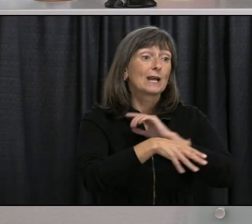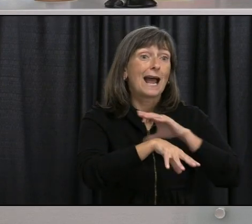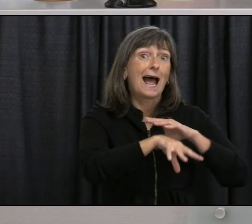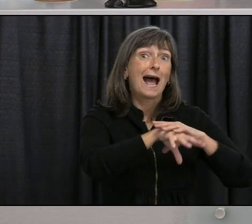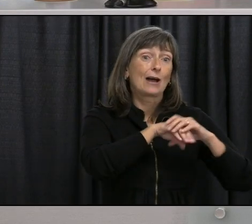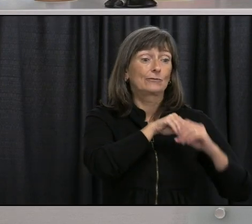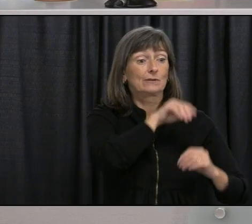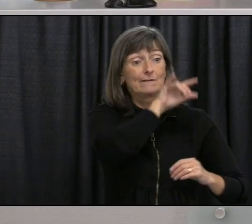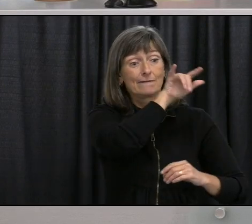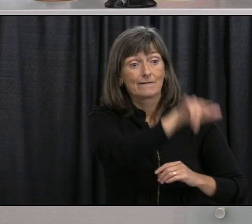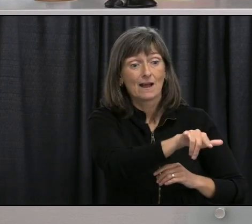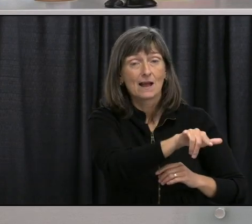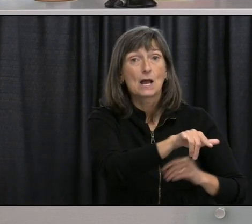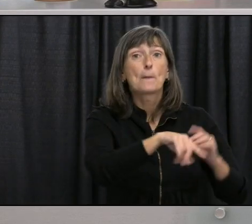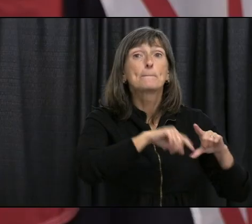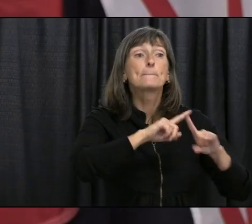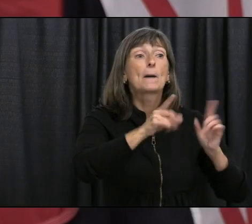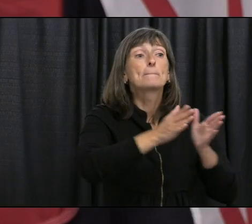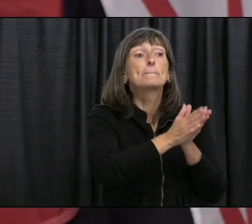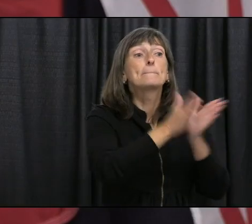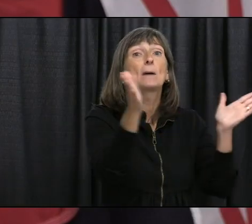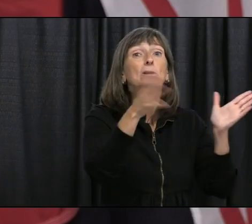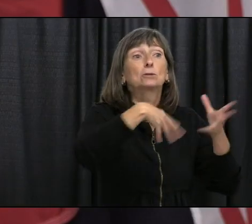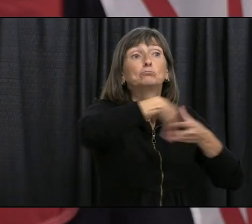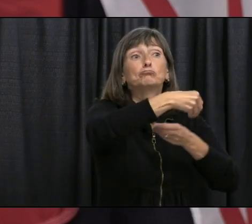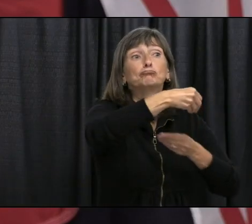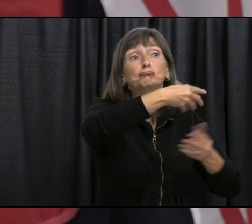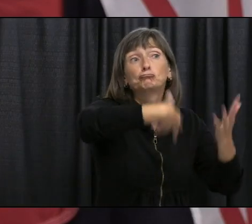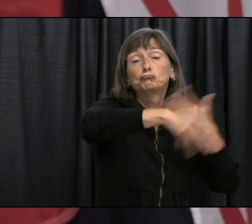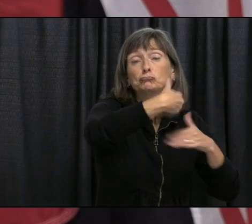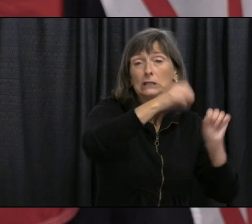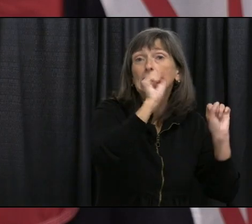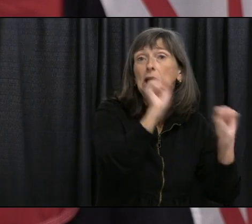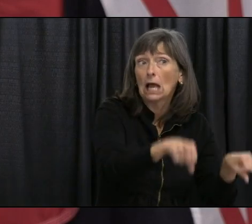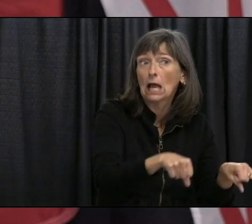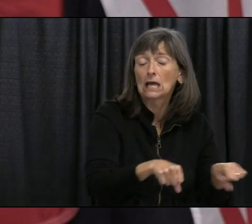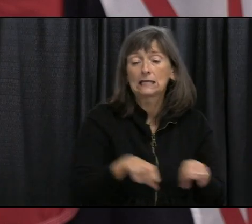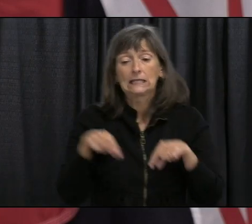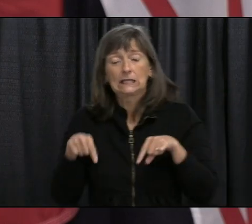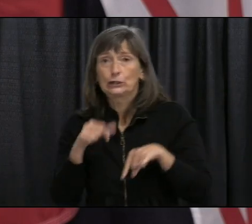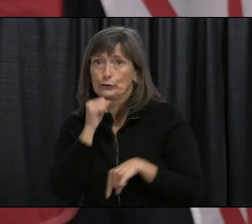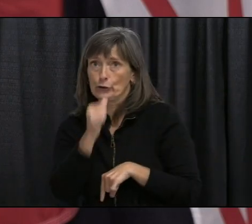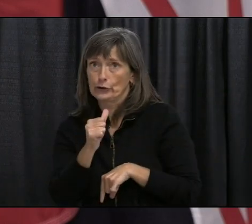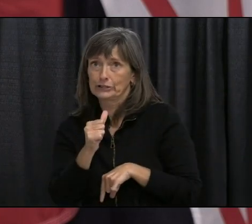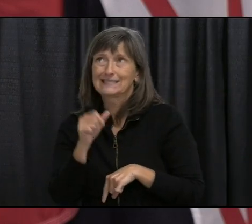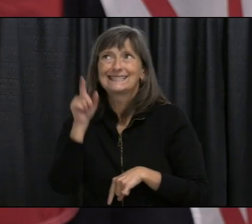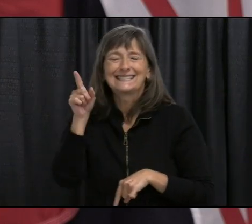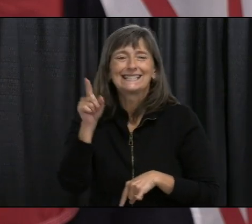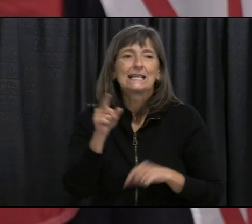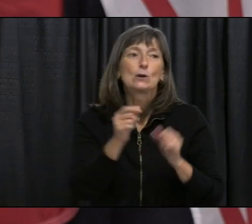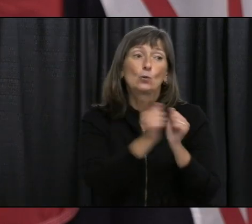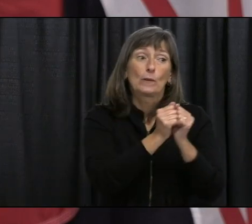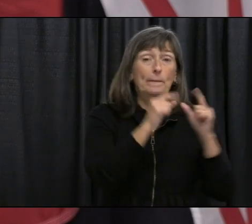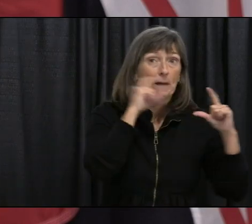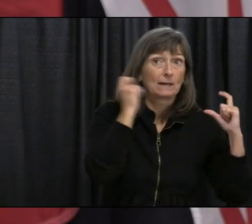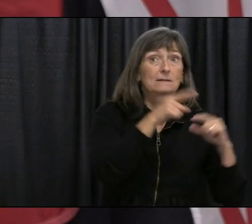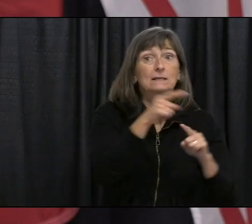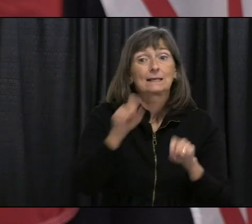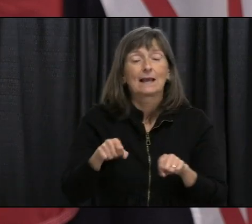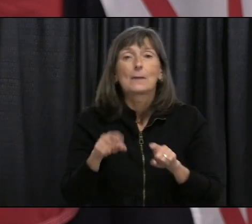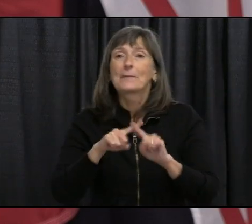is that different here? From the point of view of our essential workers, we require that